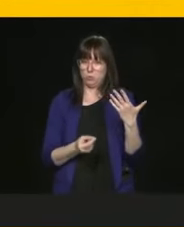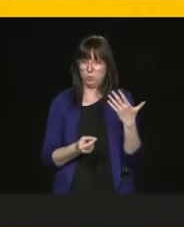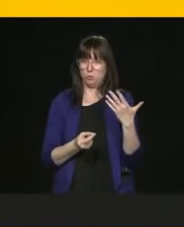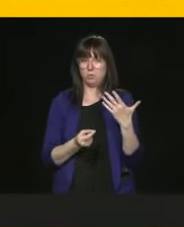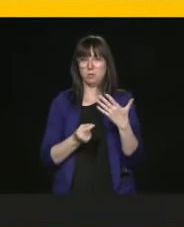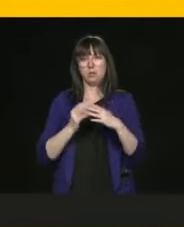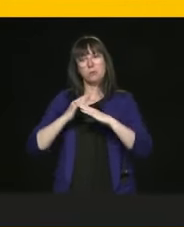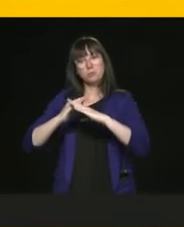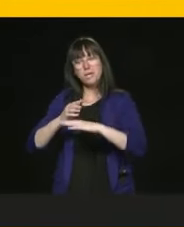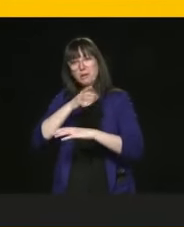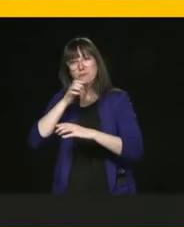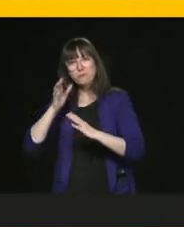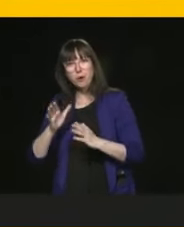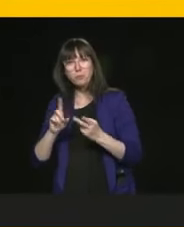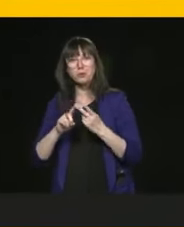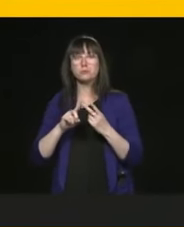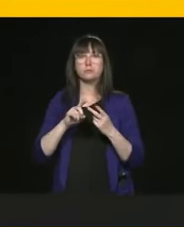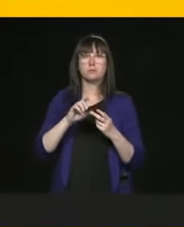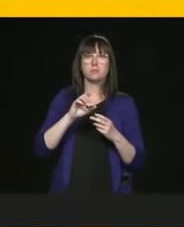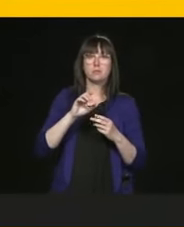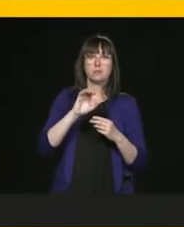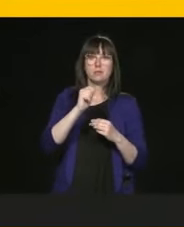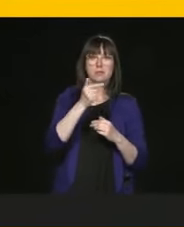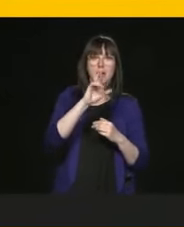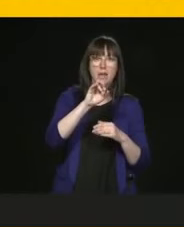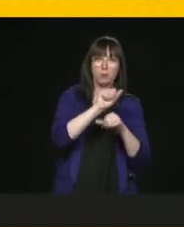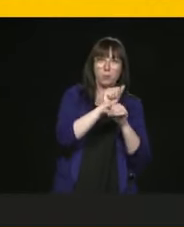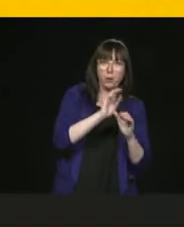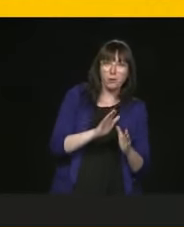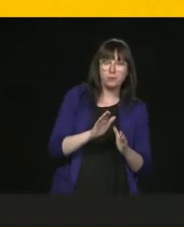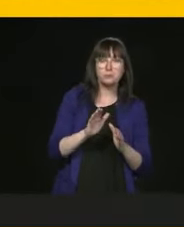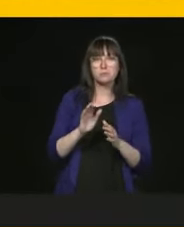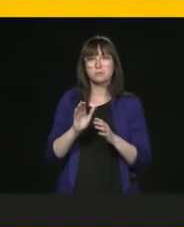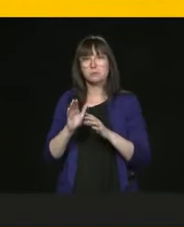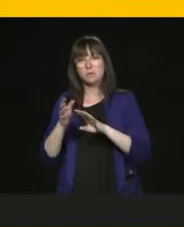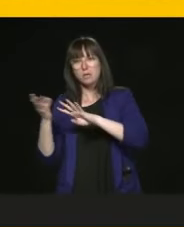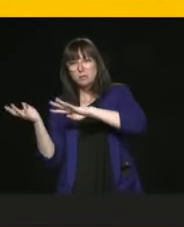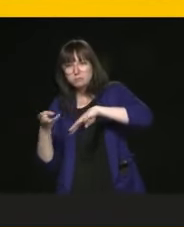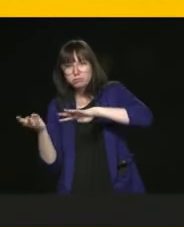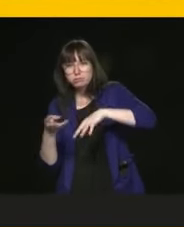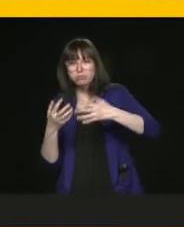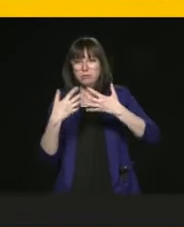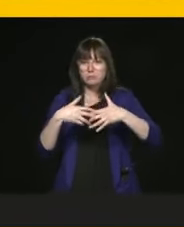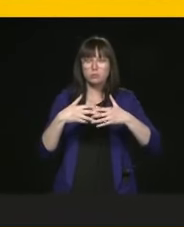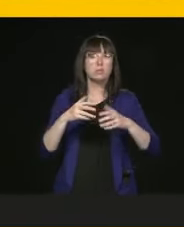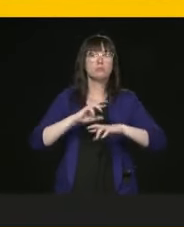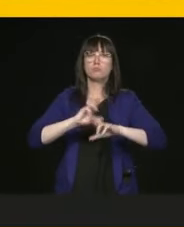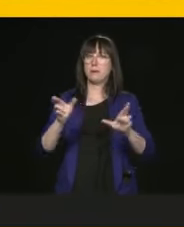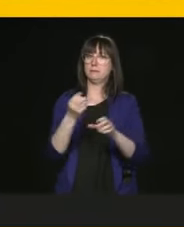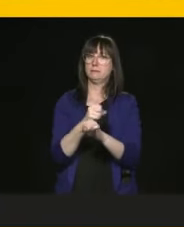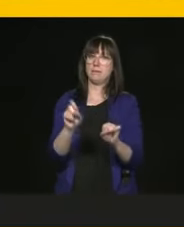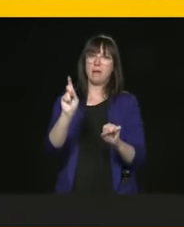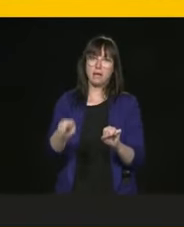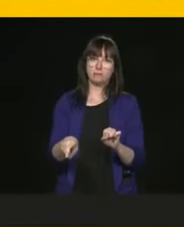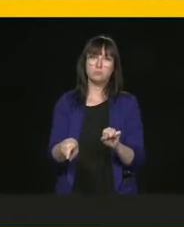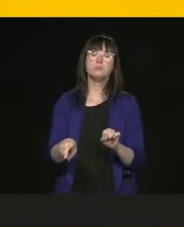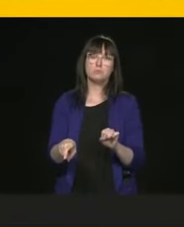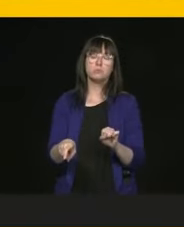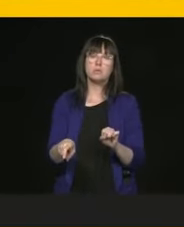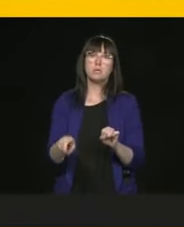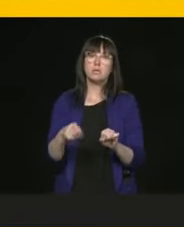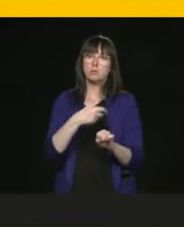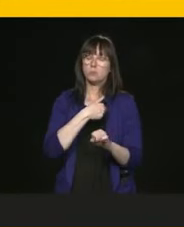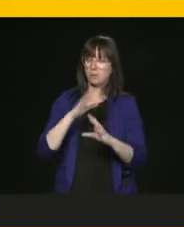farmers, agricultural workers, producers and transformers safe. And that is what we're very, very much attentive to